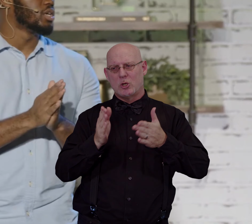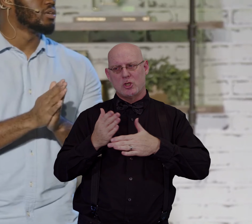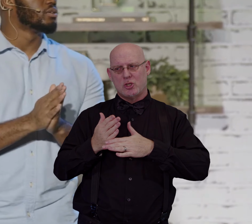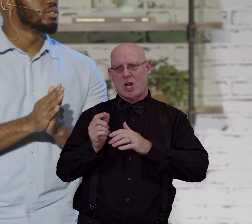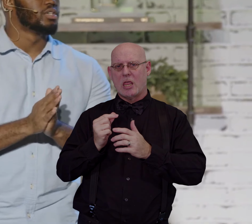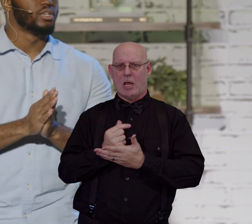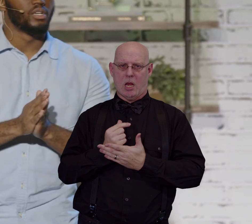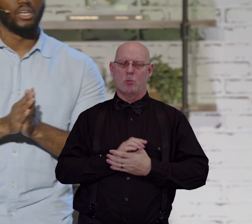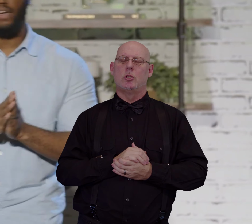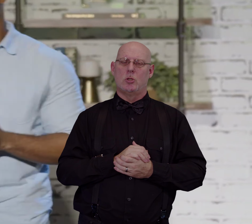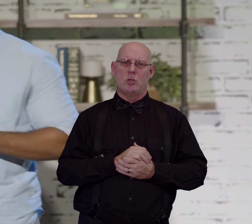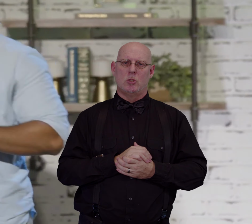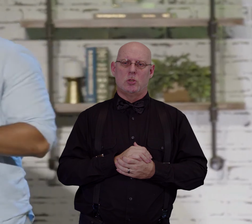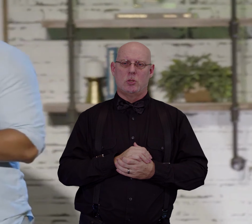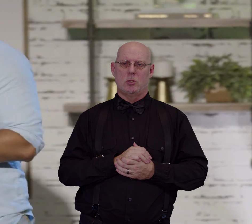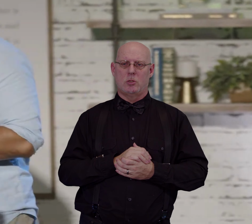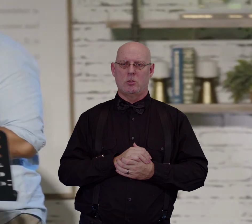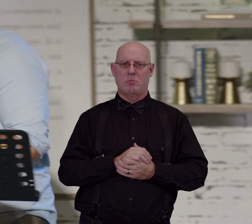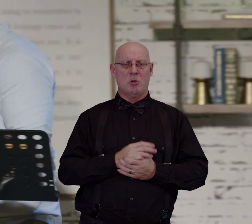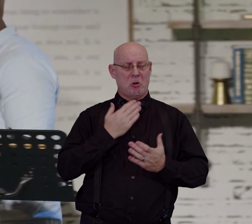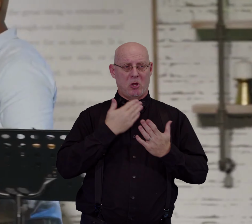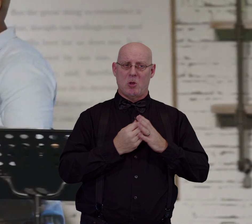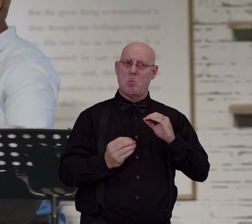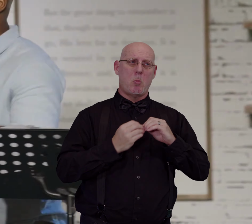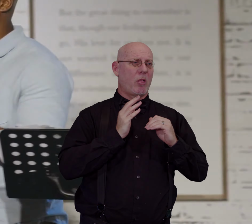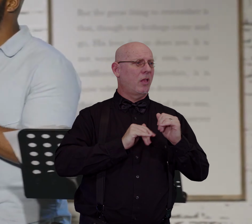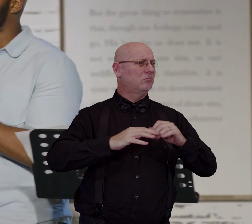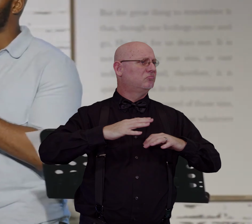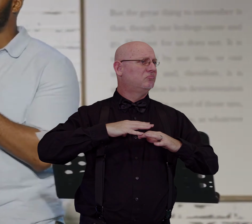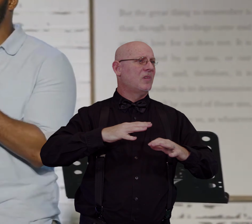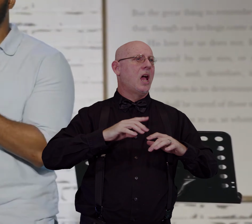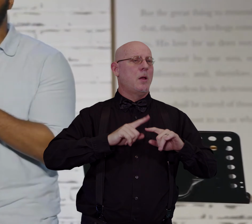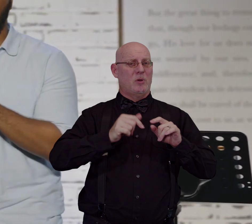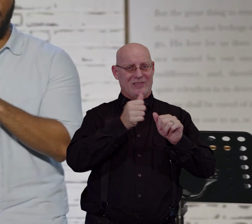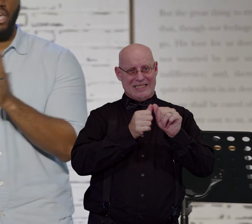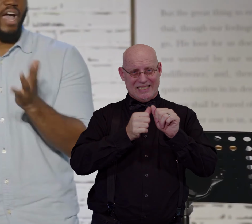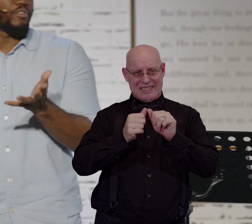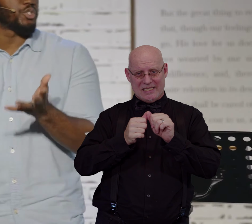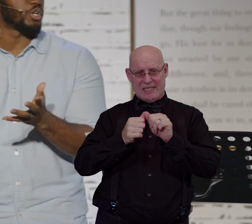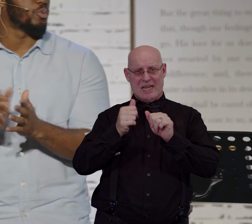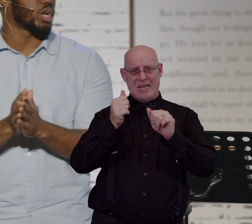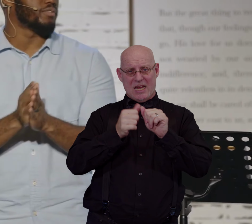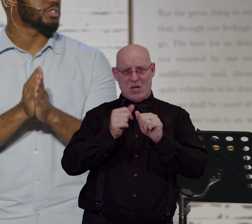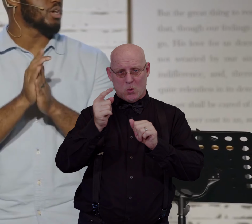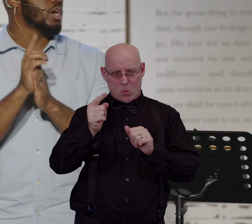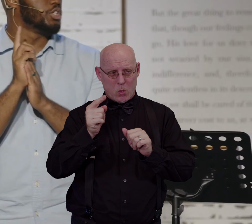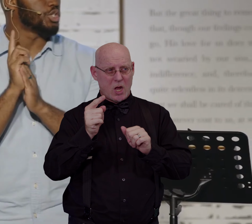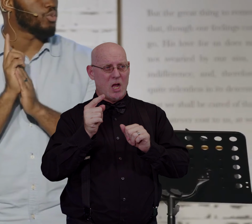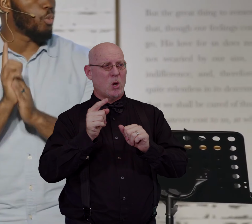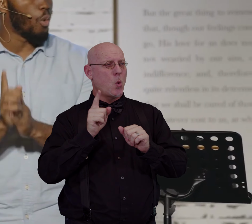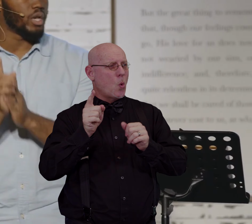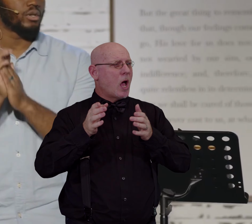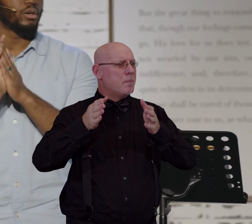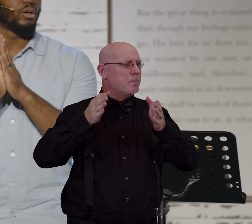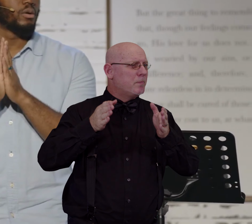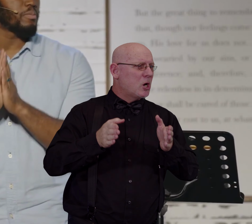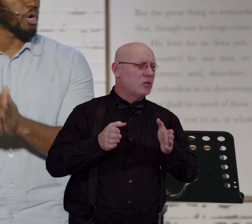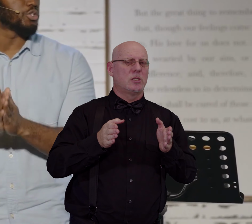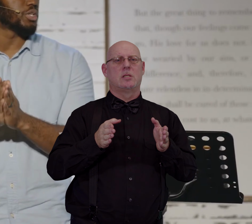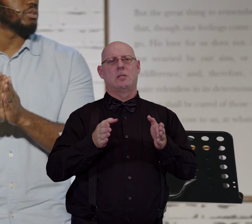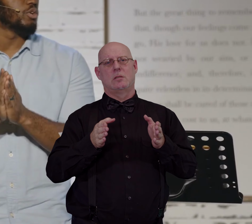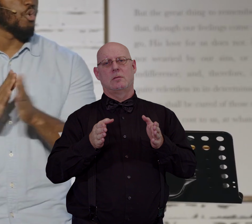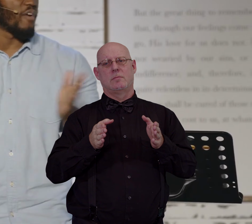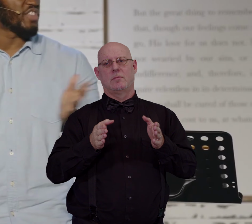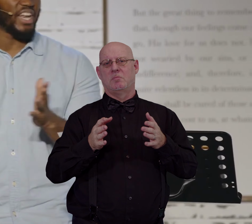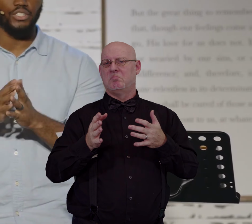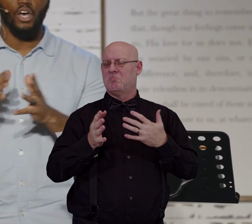person. If you're great and you're able to do more, but for each of us, if every single one of us, just one